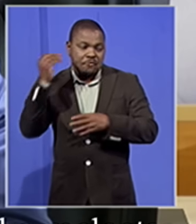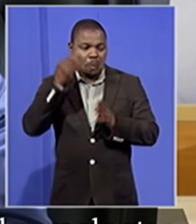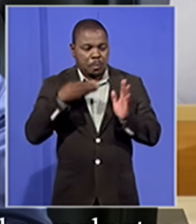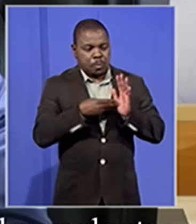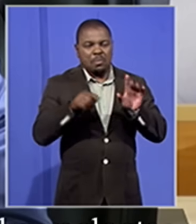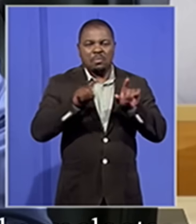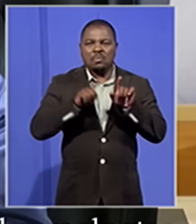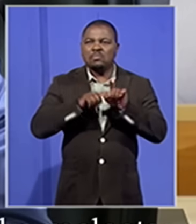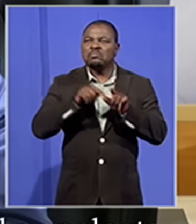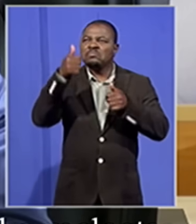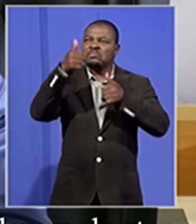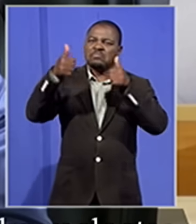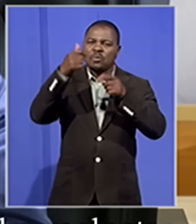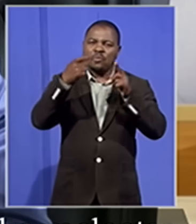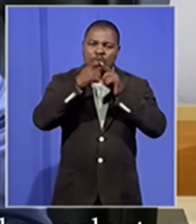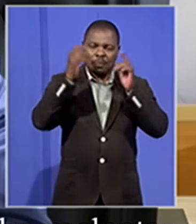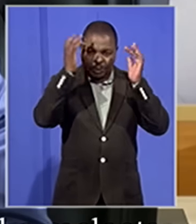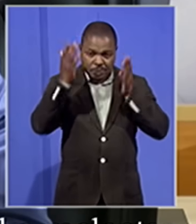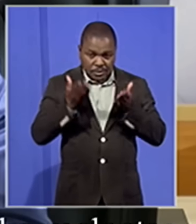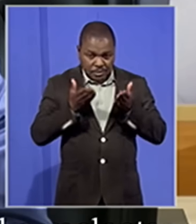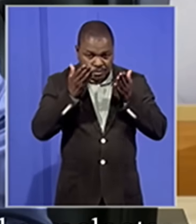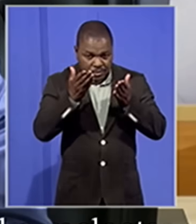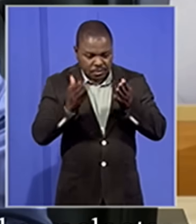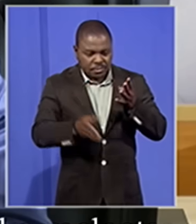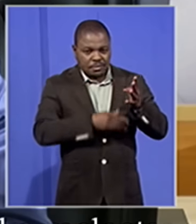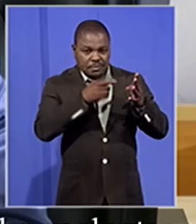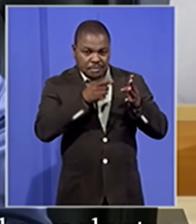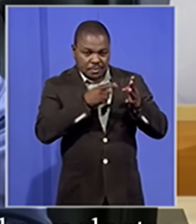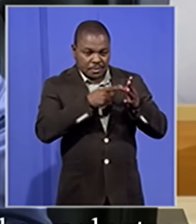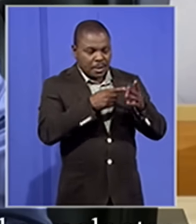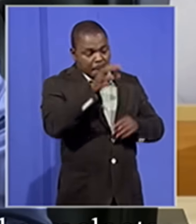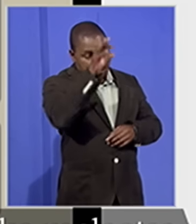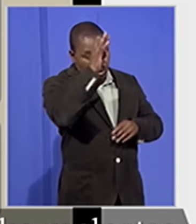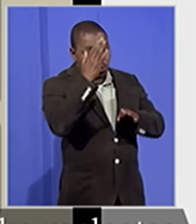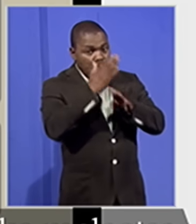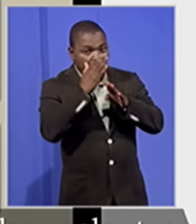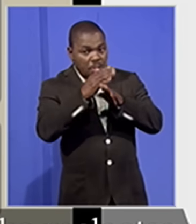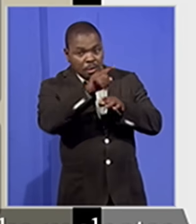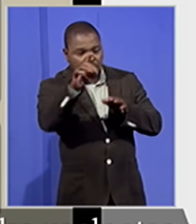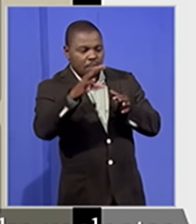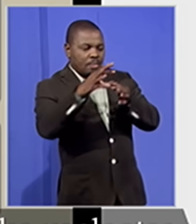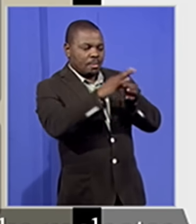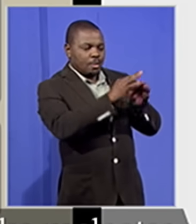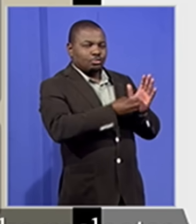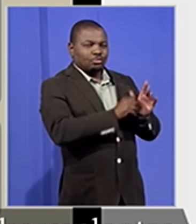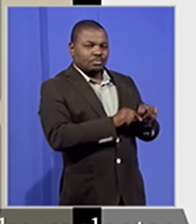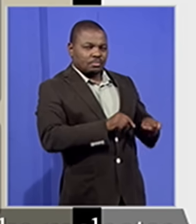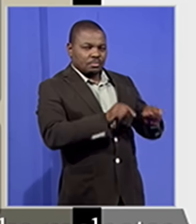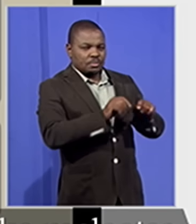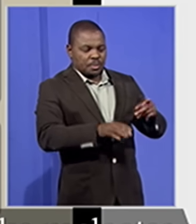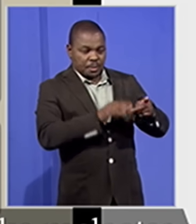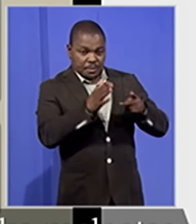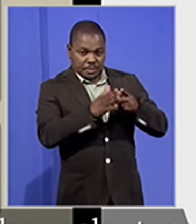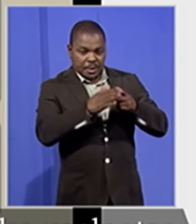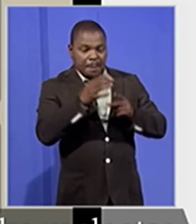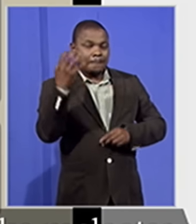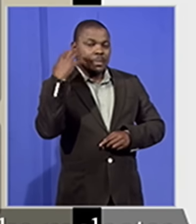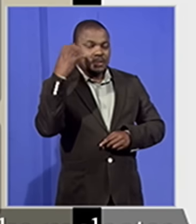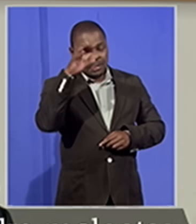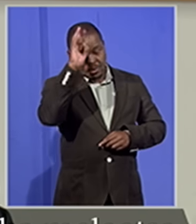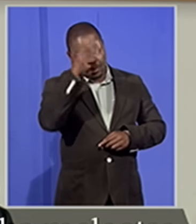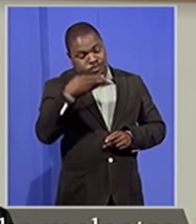ka sehlohong lekaleng la mautlwela le basebeletsi ba lefapha la sepolesa e ka sitana le ho fihlellwa ho letona la